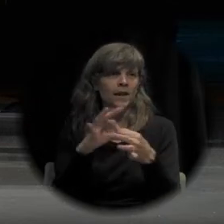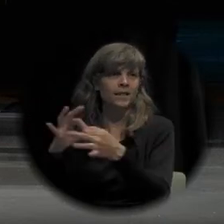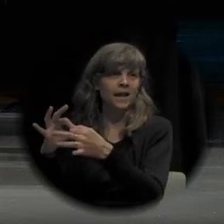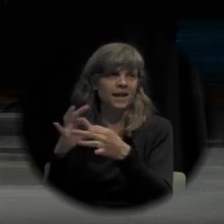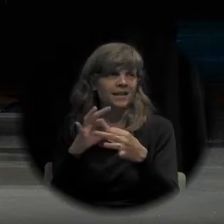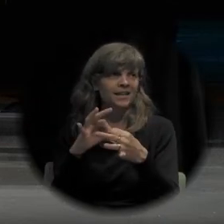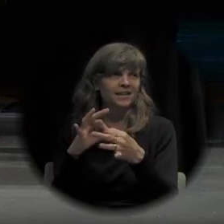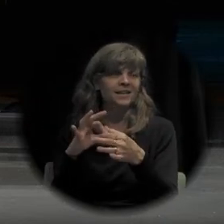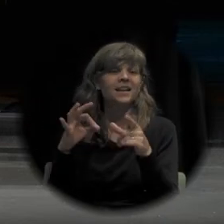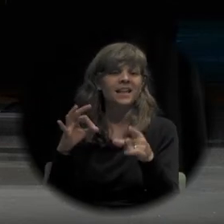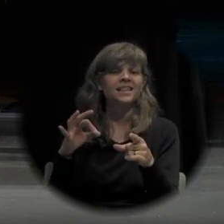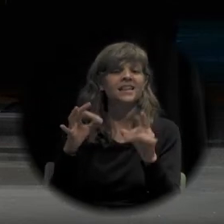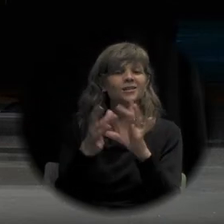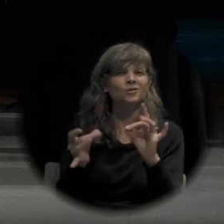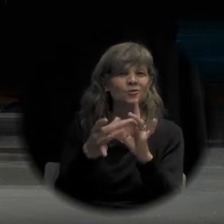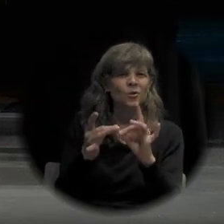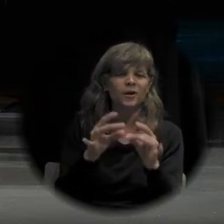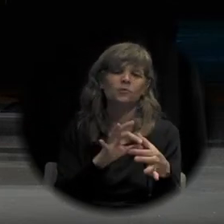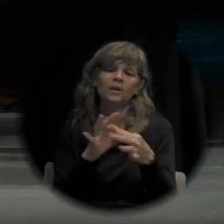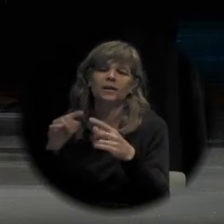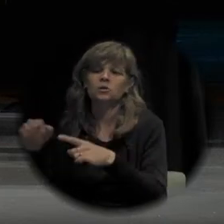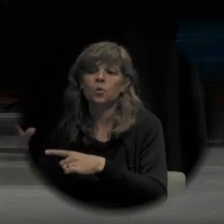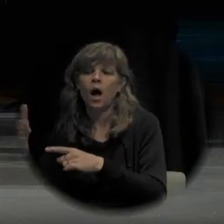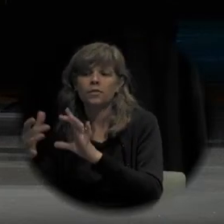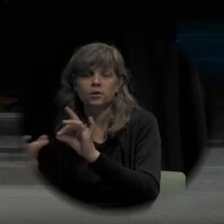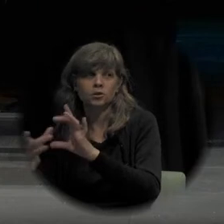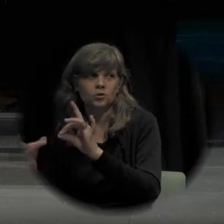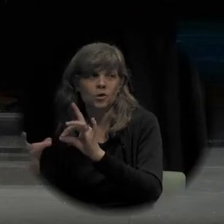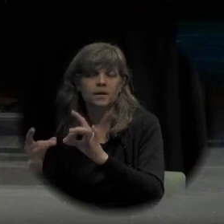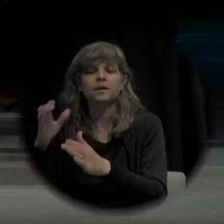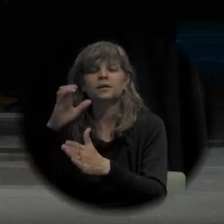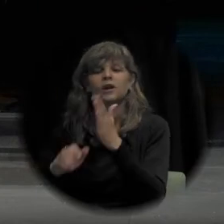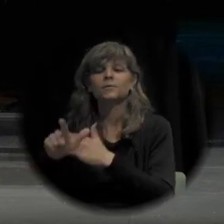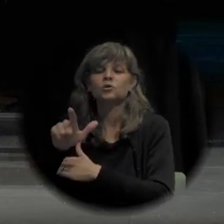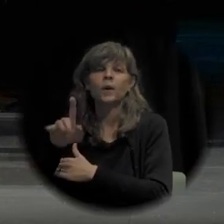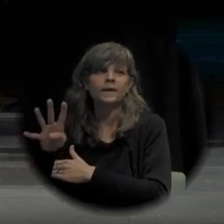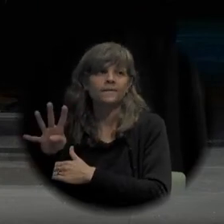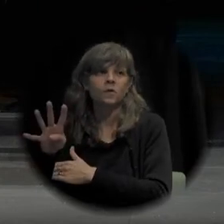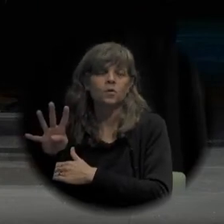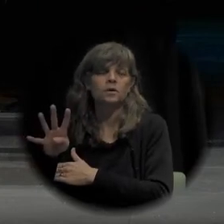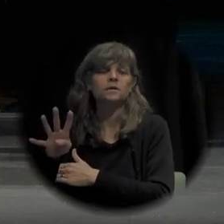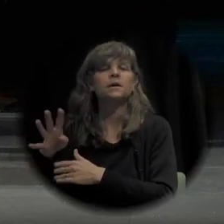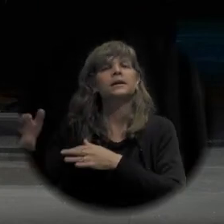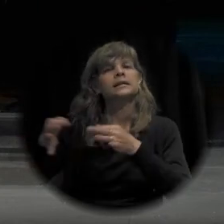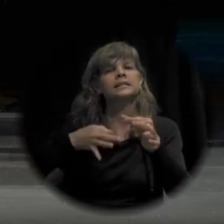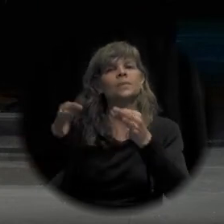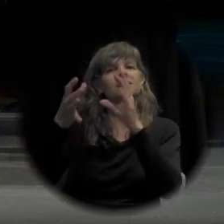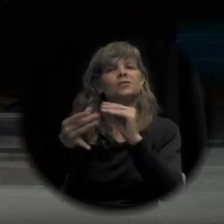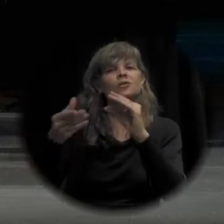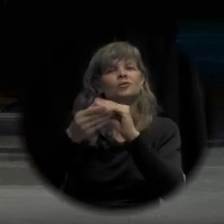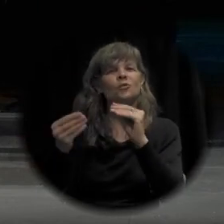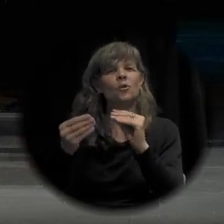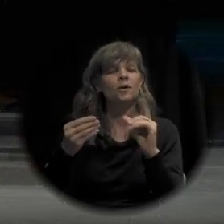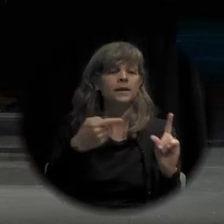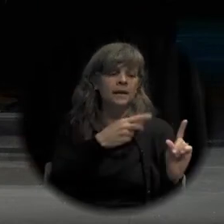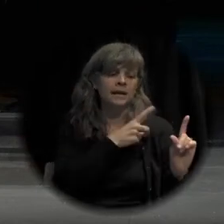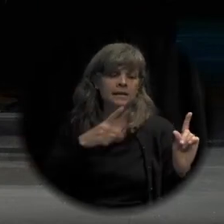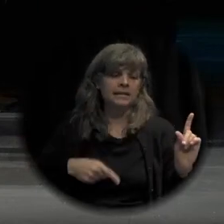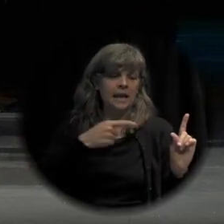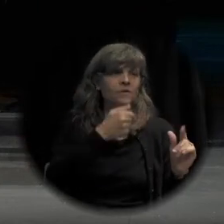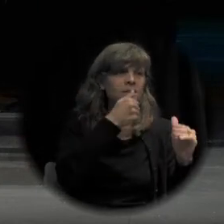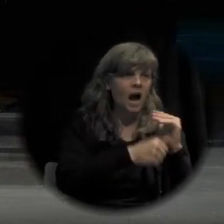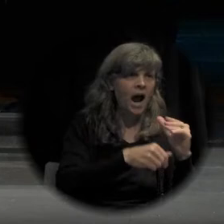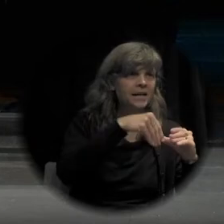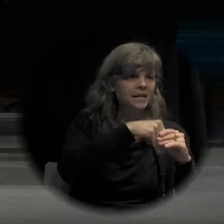to this story. So chapter 24 tells us when David was hiding in a cave, and he and his men were in the cave trying to keep out of